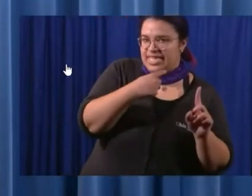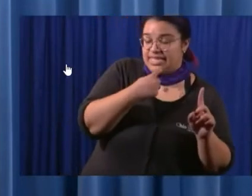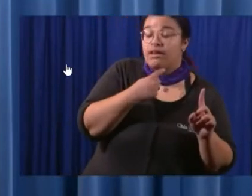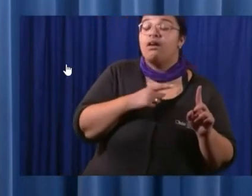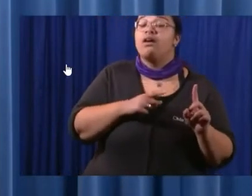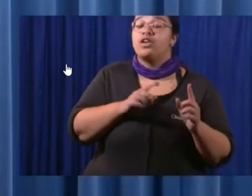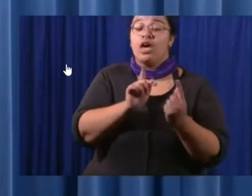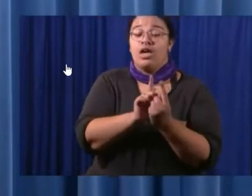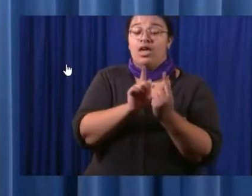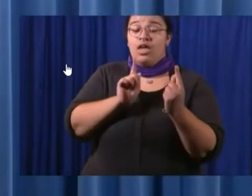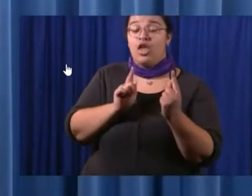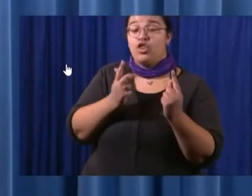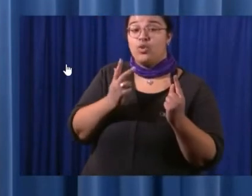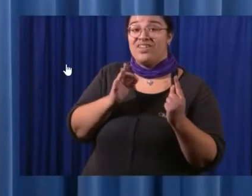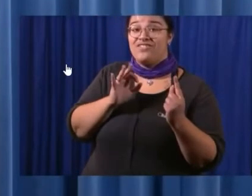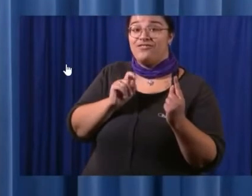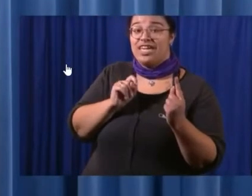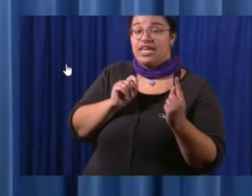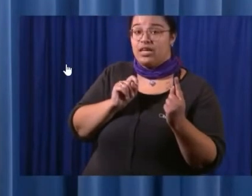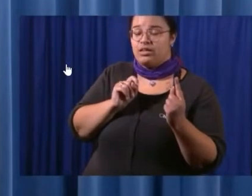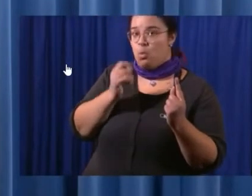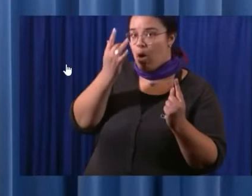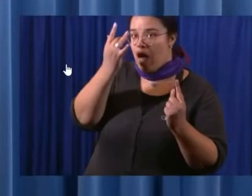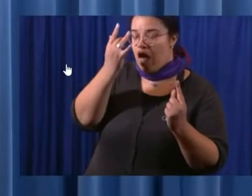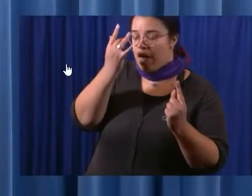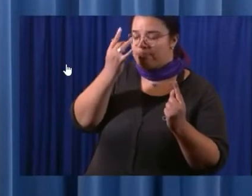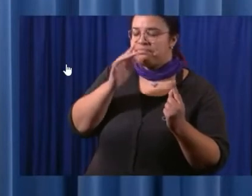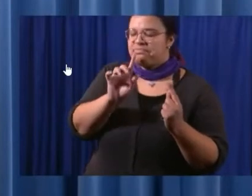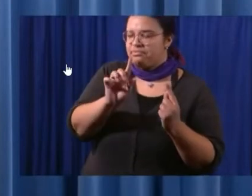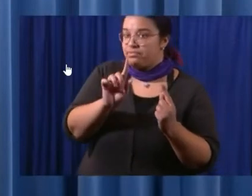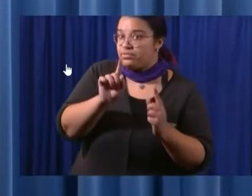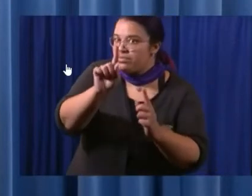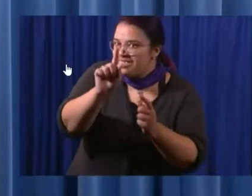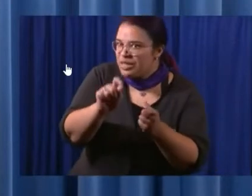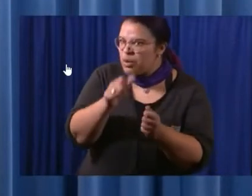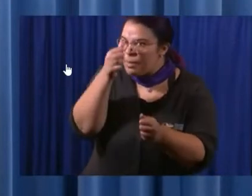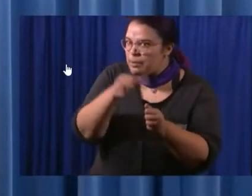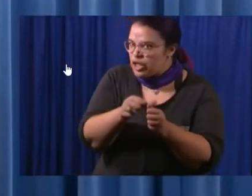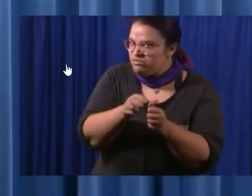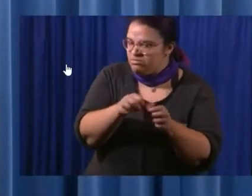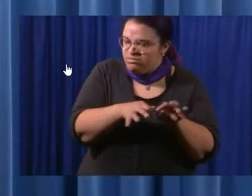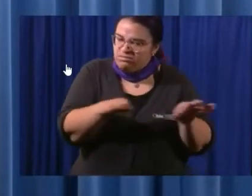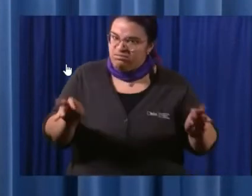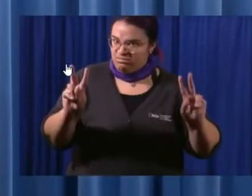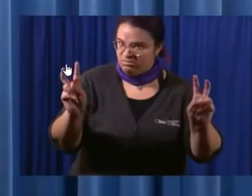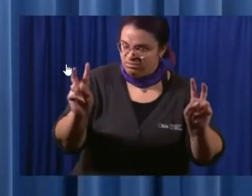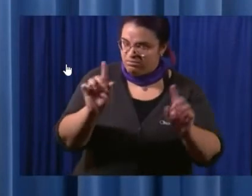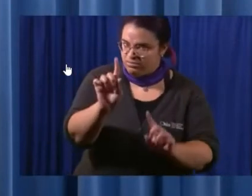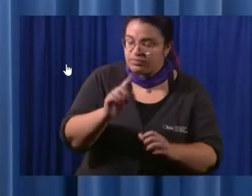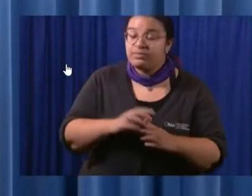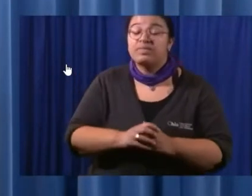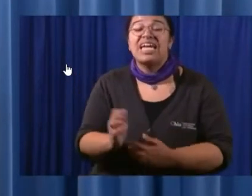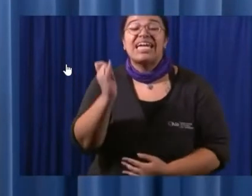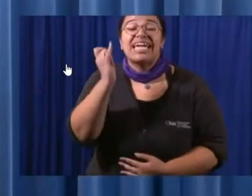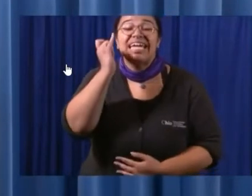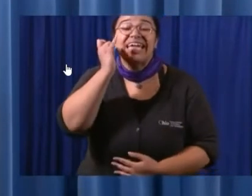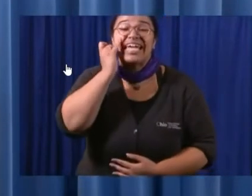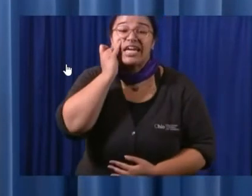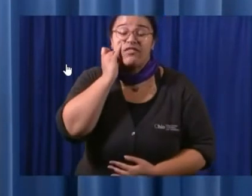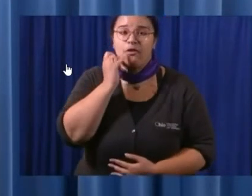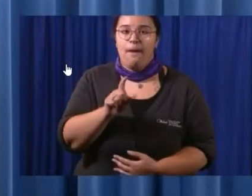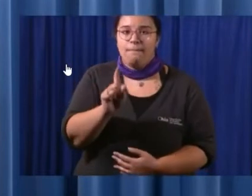that document when they said, in this context, that if the choice was to be able to put